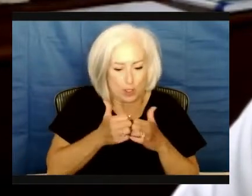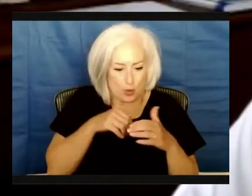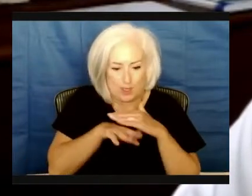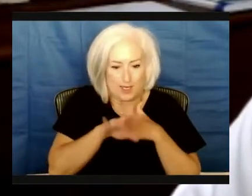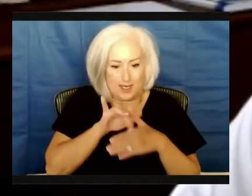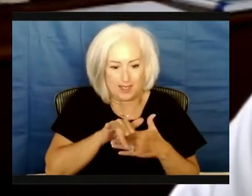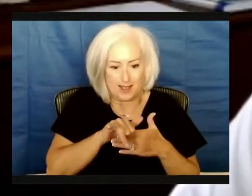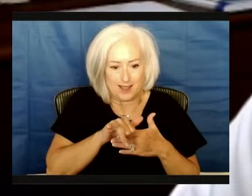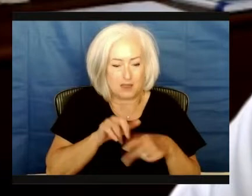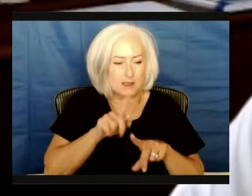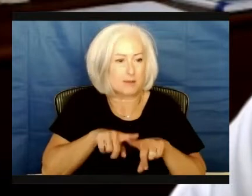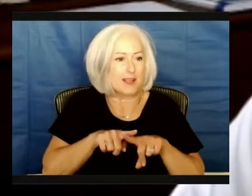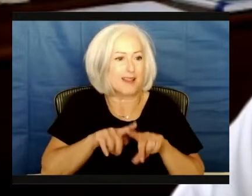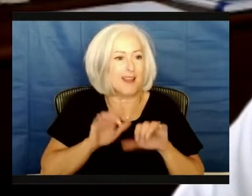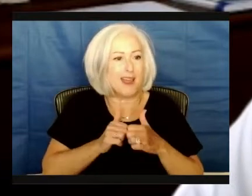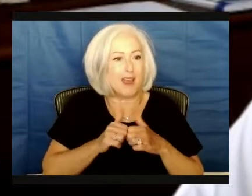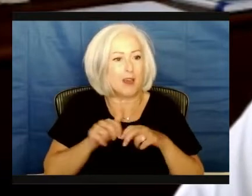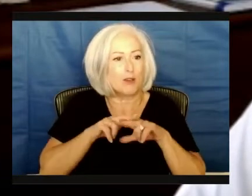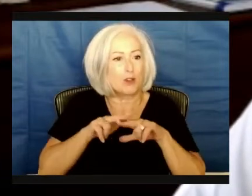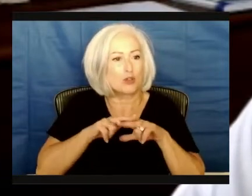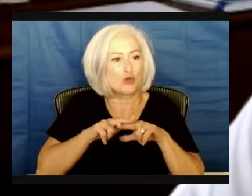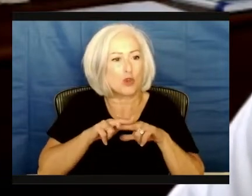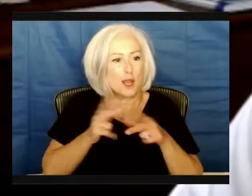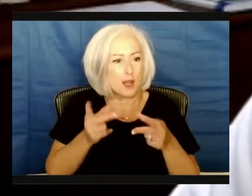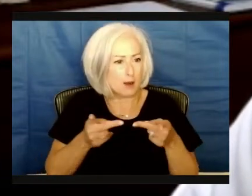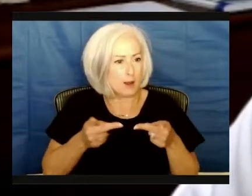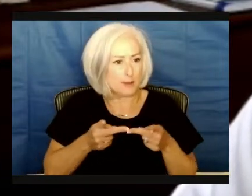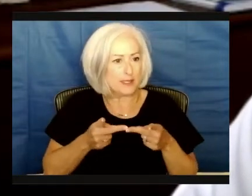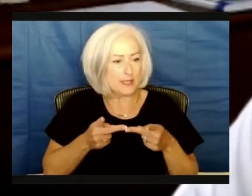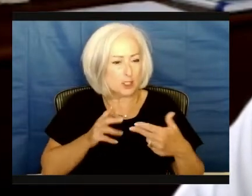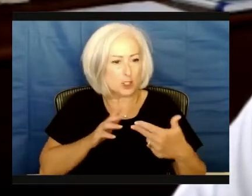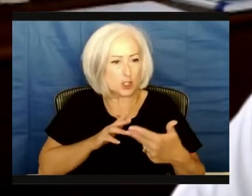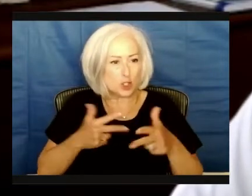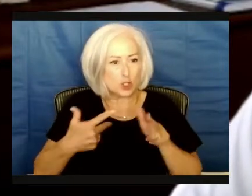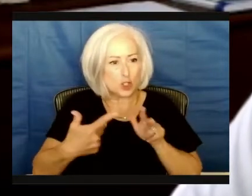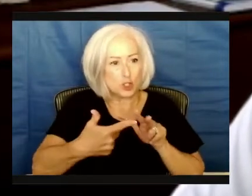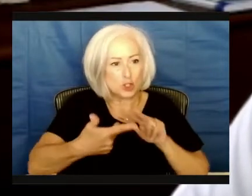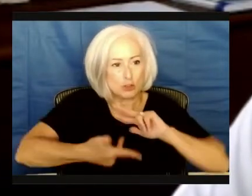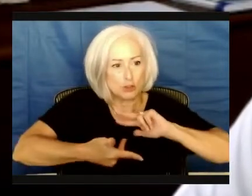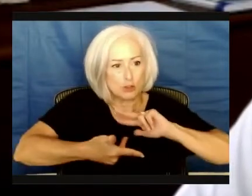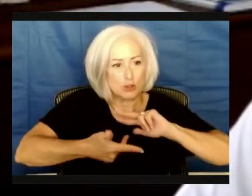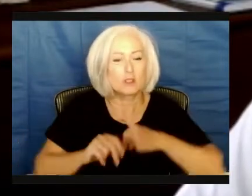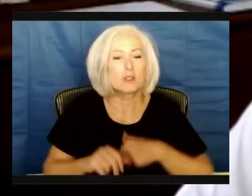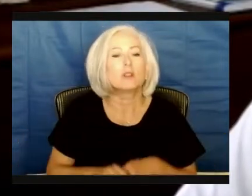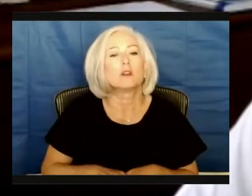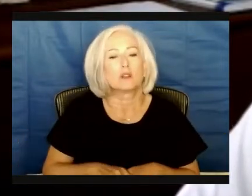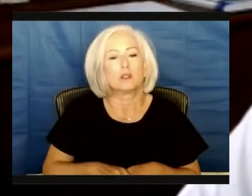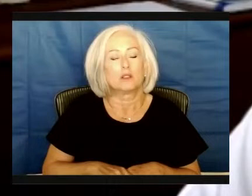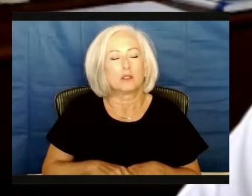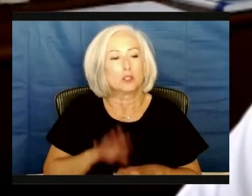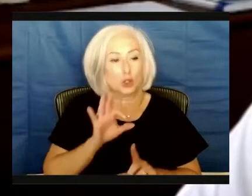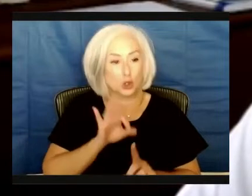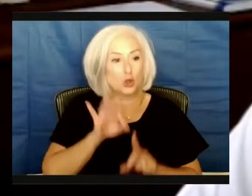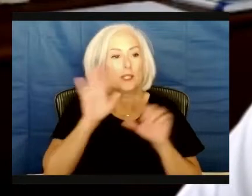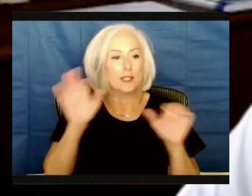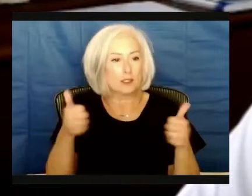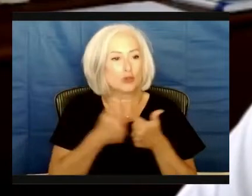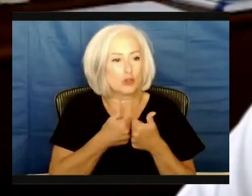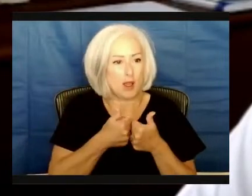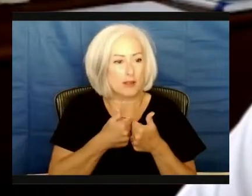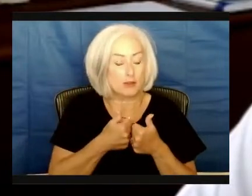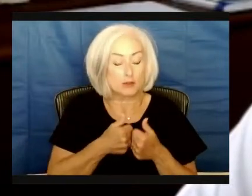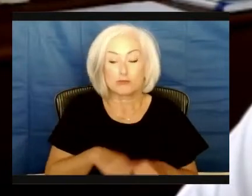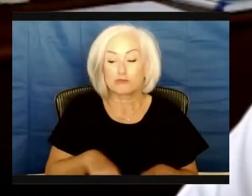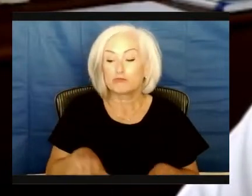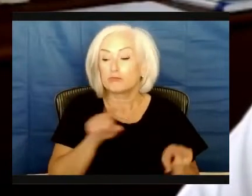some unique challenges for us. The other is a situation occurring in a remote area such